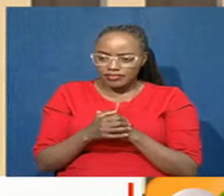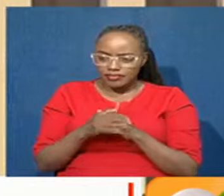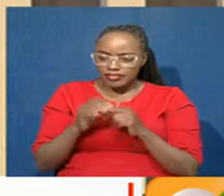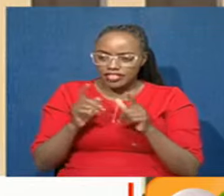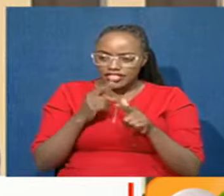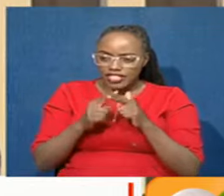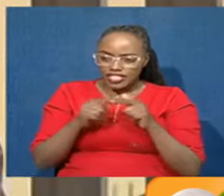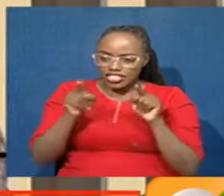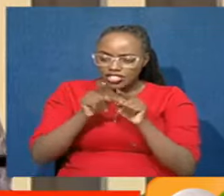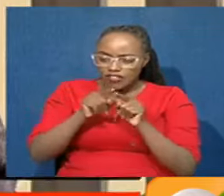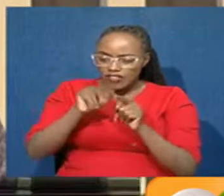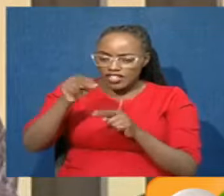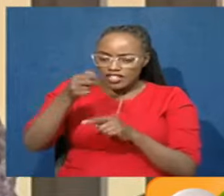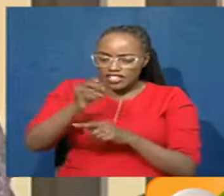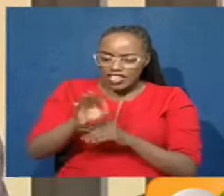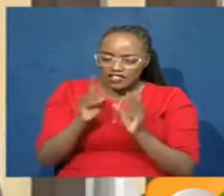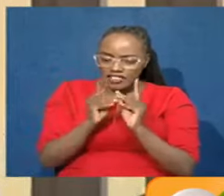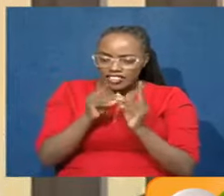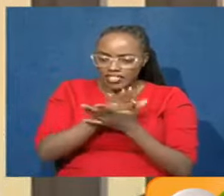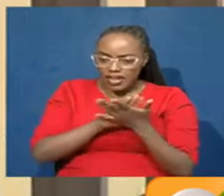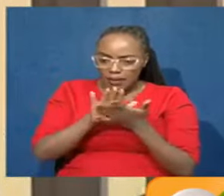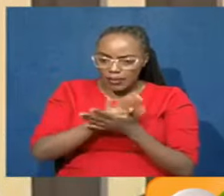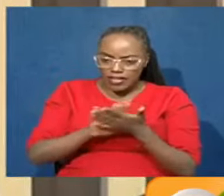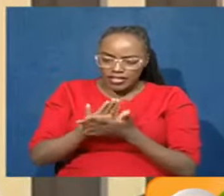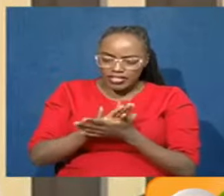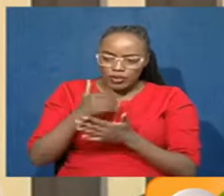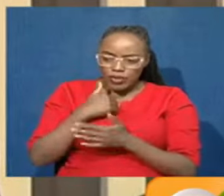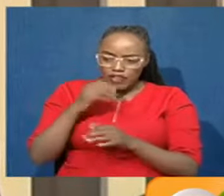In the NHIF database, we had